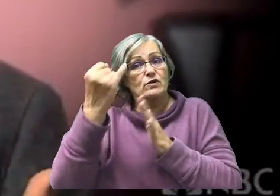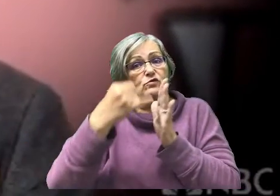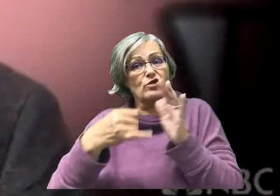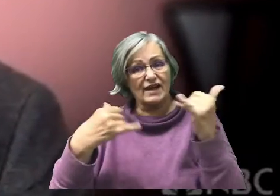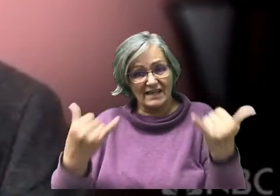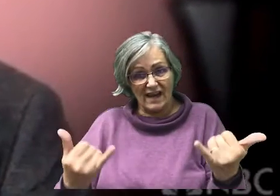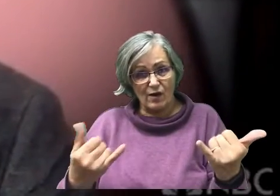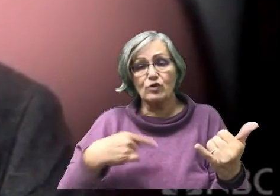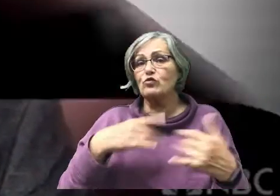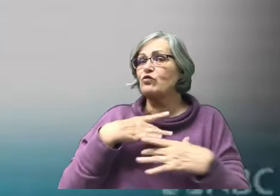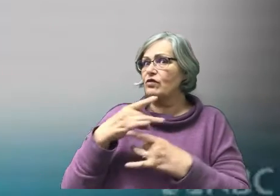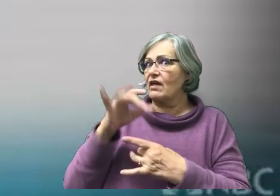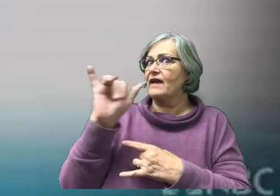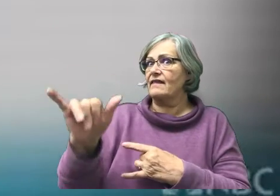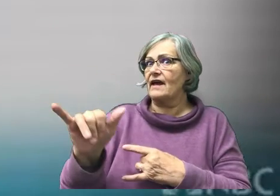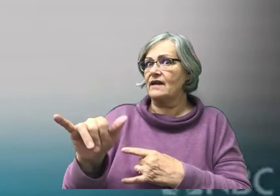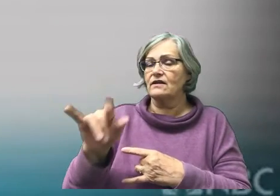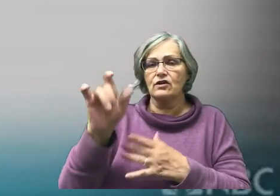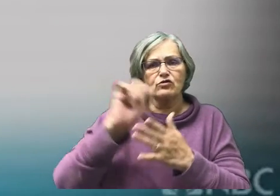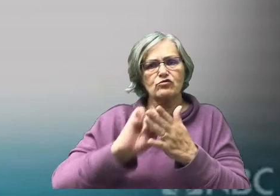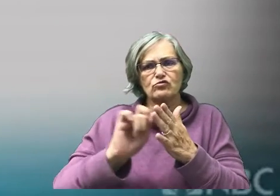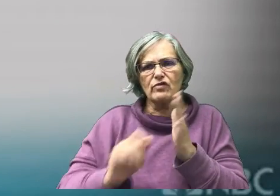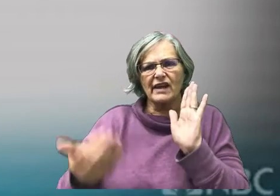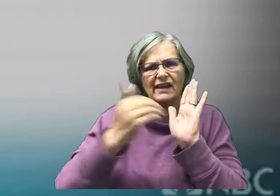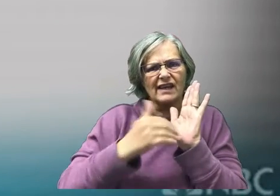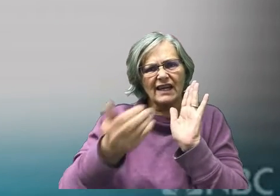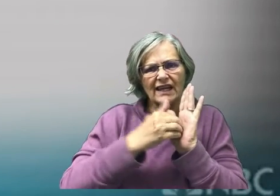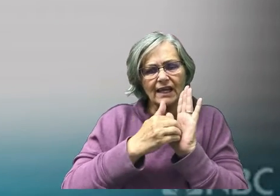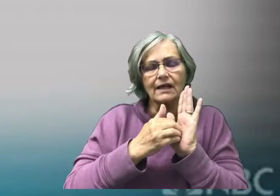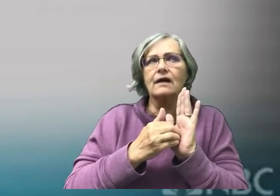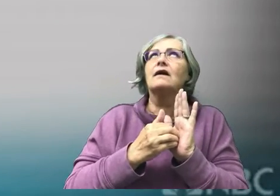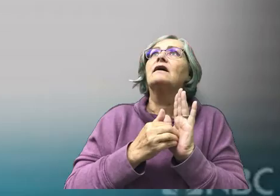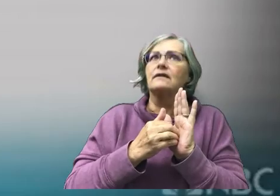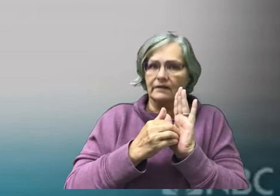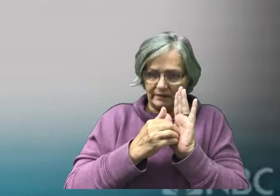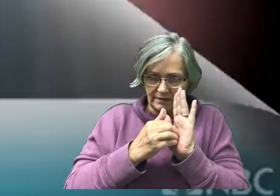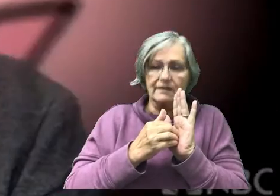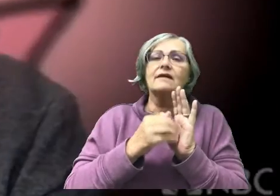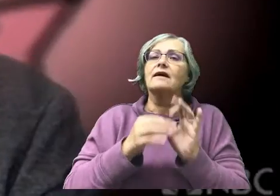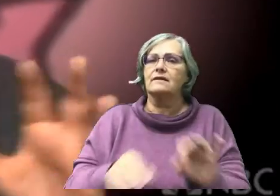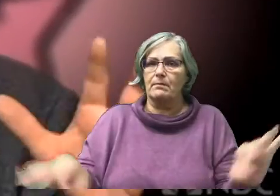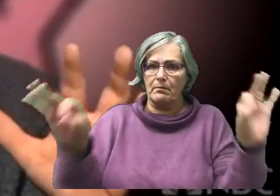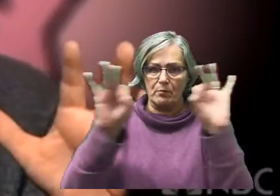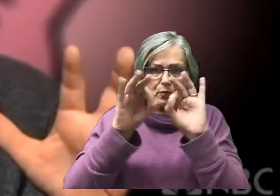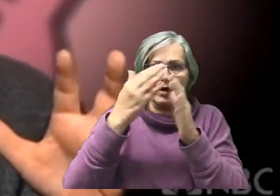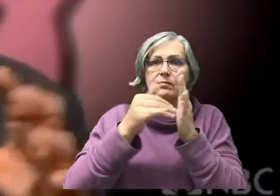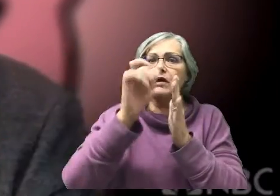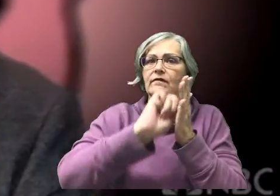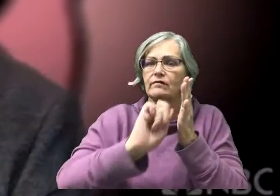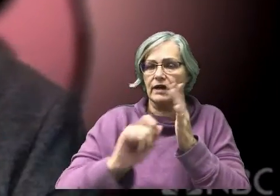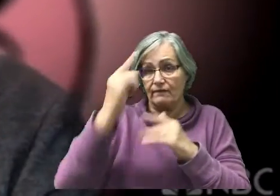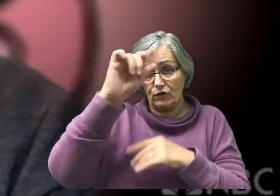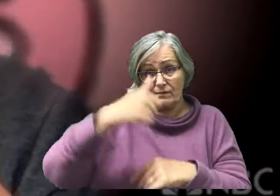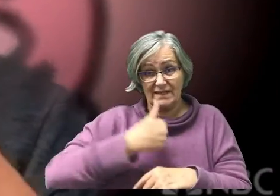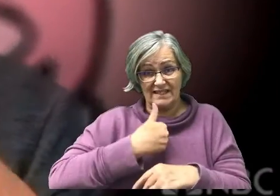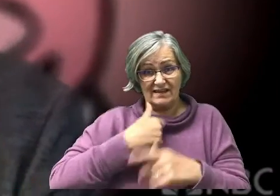the way that you're drawing. Do you rewrite your stories? Rewriting is the key to writing. And